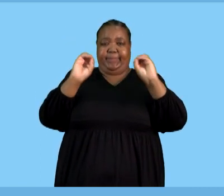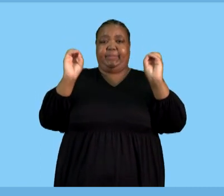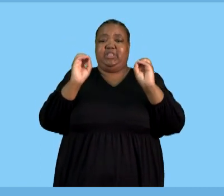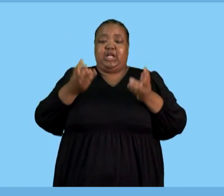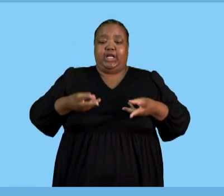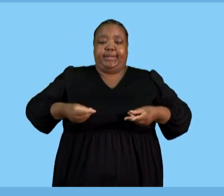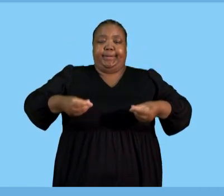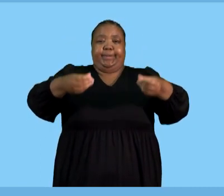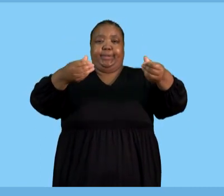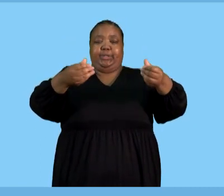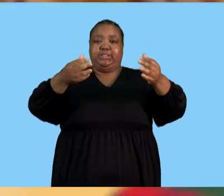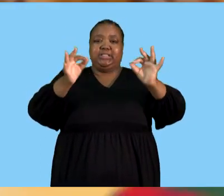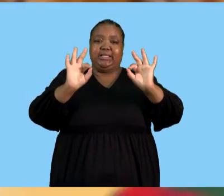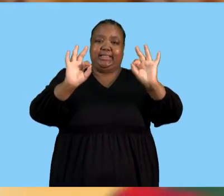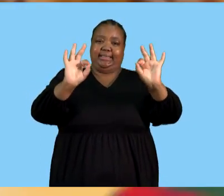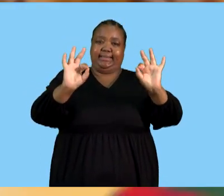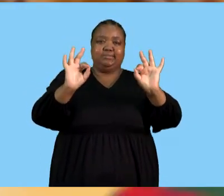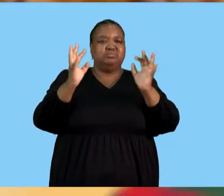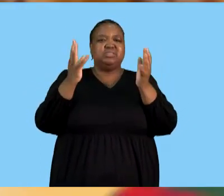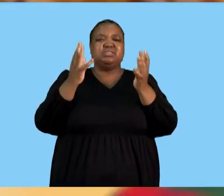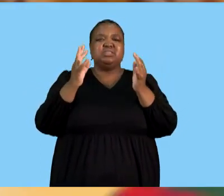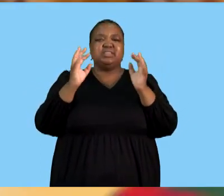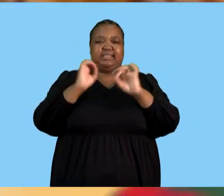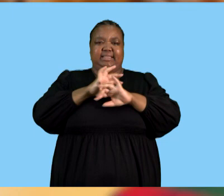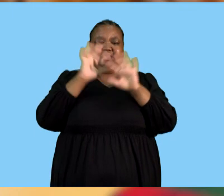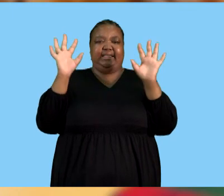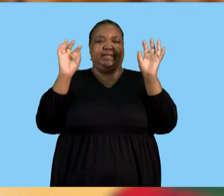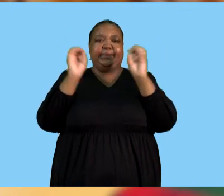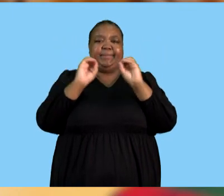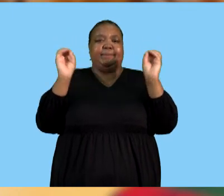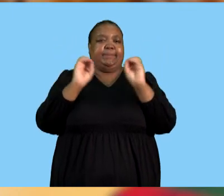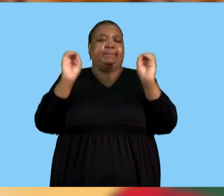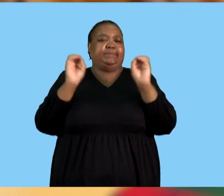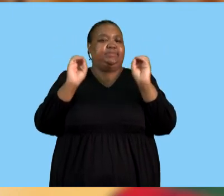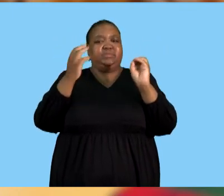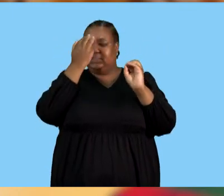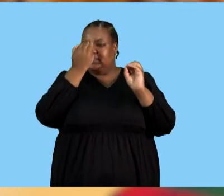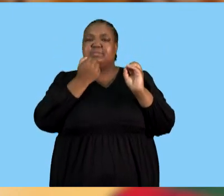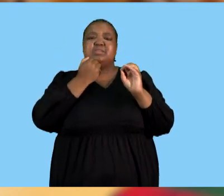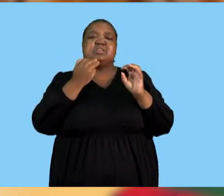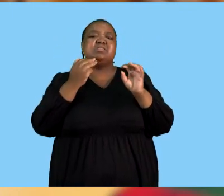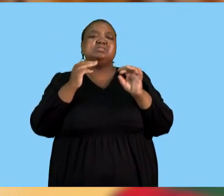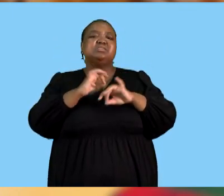not a smooth, clear surface, because, it's not a smooth, clear image